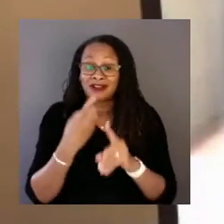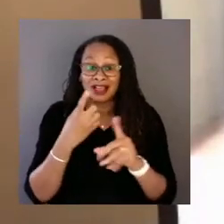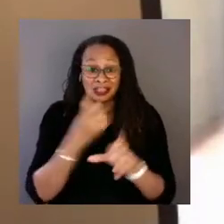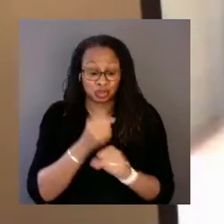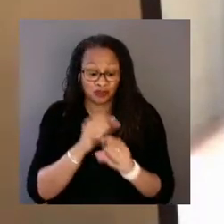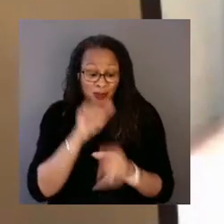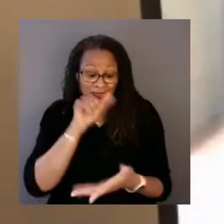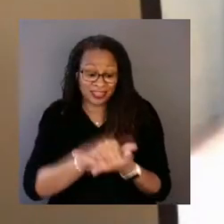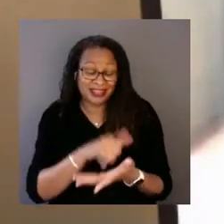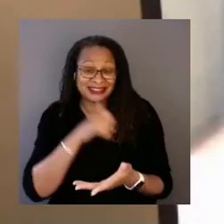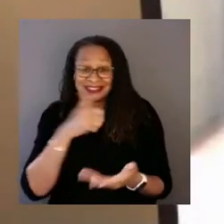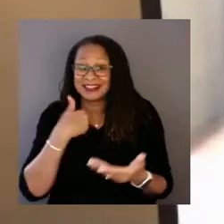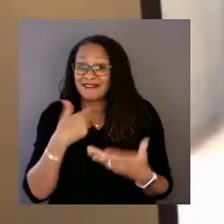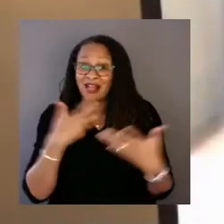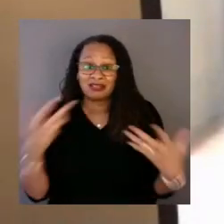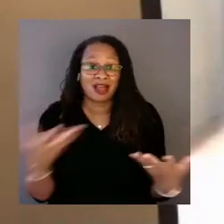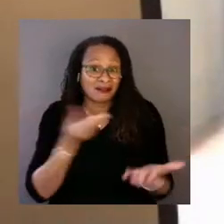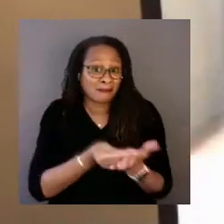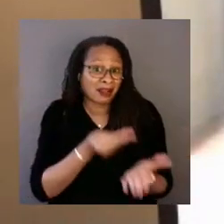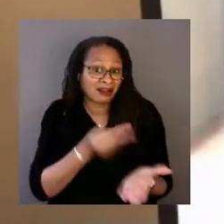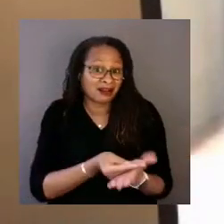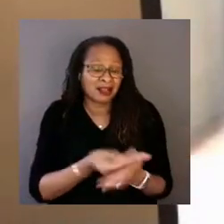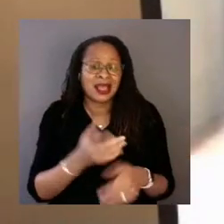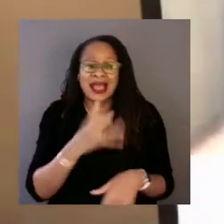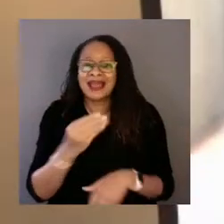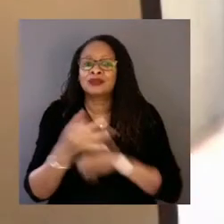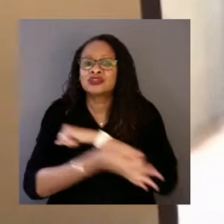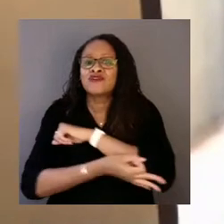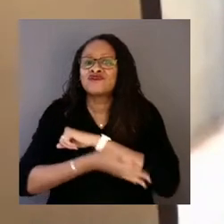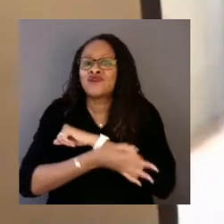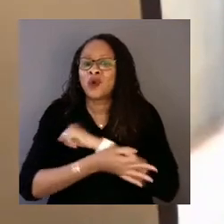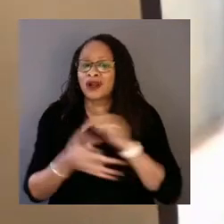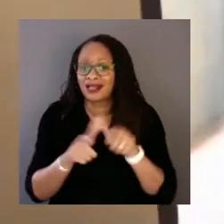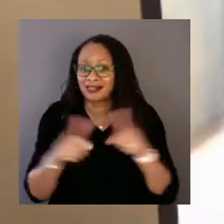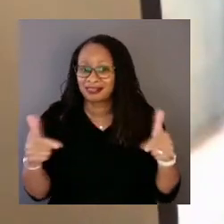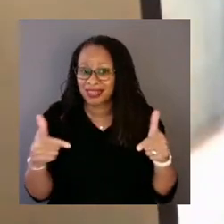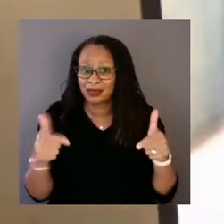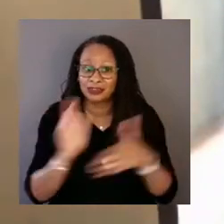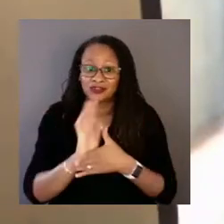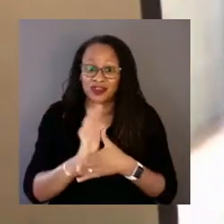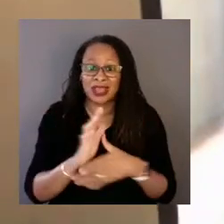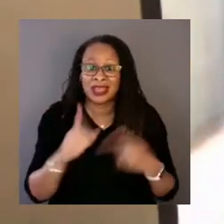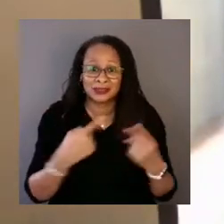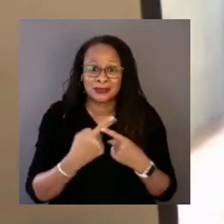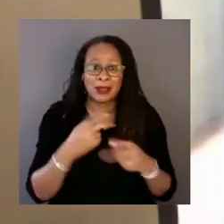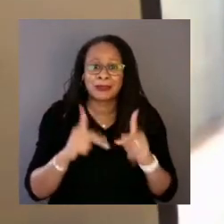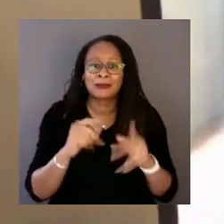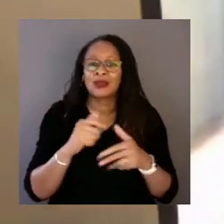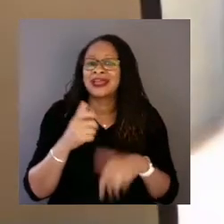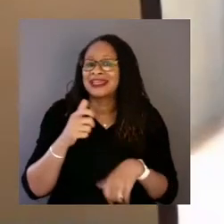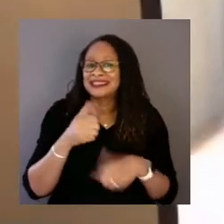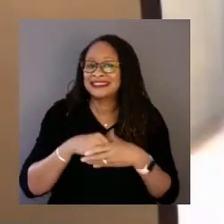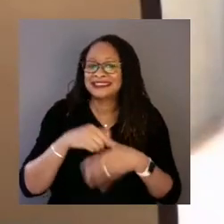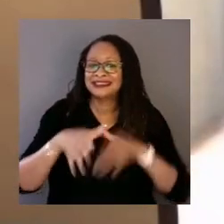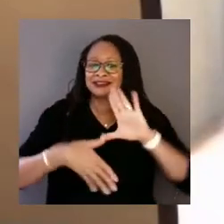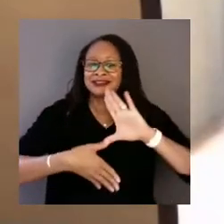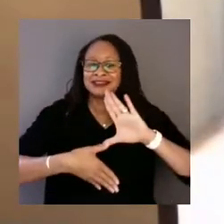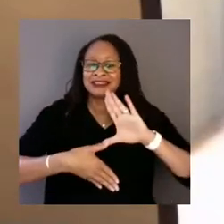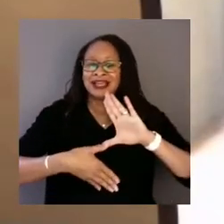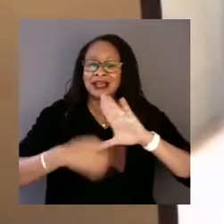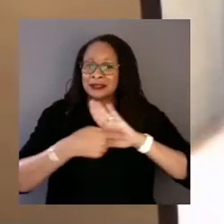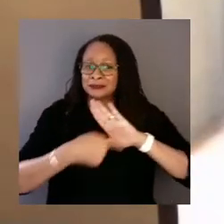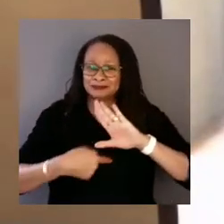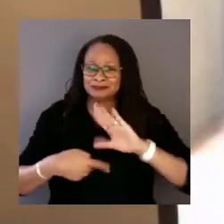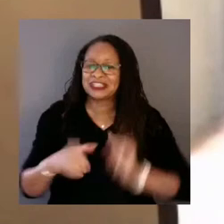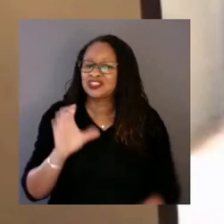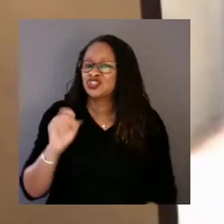didn't have a whole lot of, but, and it was a foreign language film, and it was about people in Chile. So that's always, all these things are stacked up against